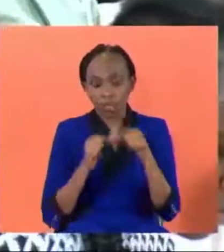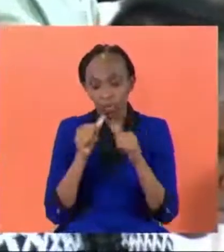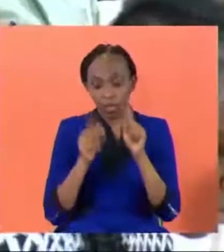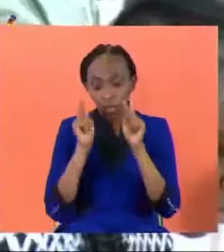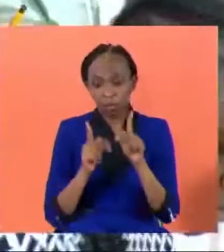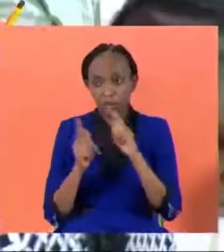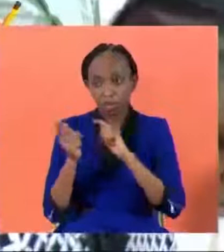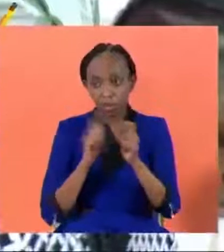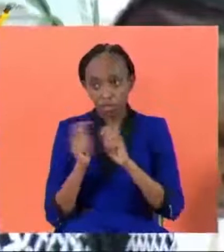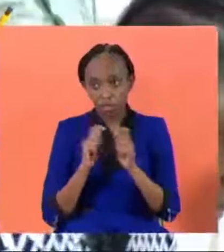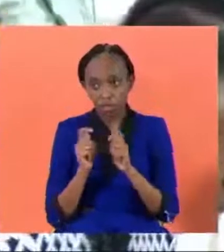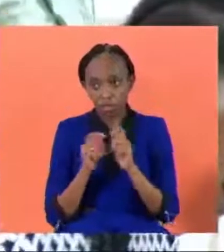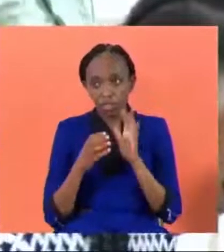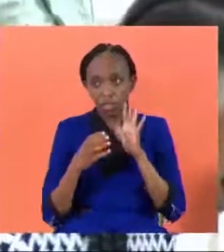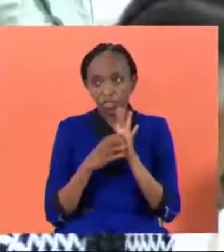of